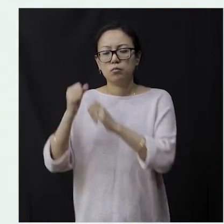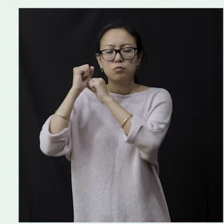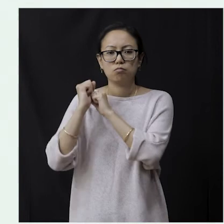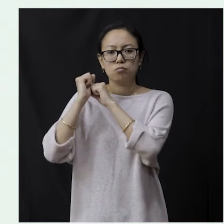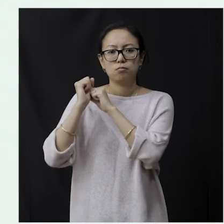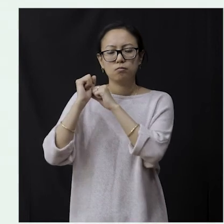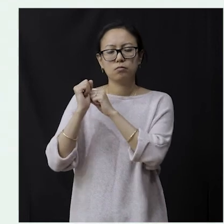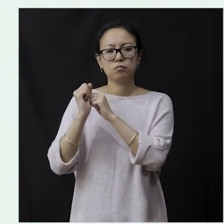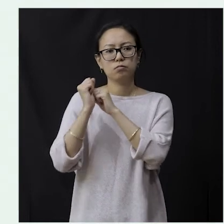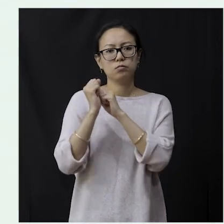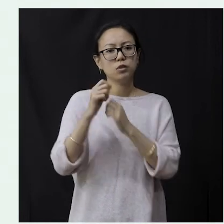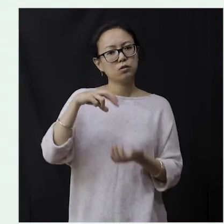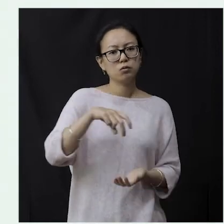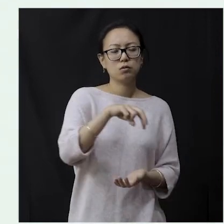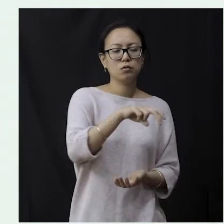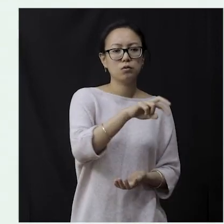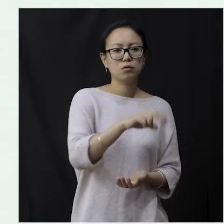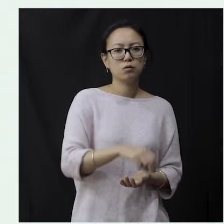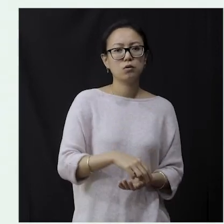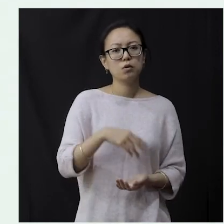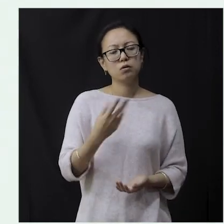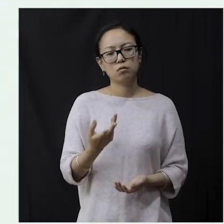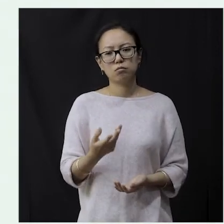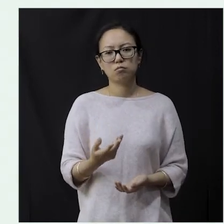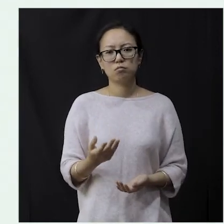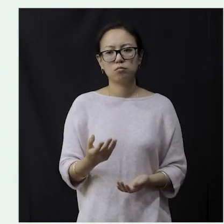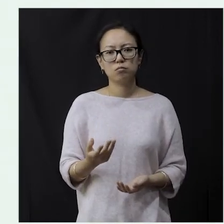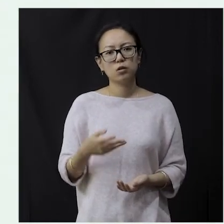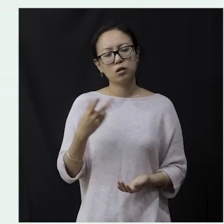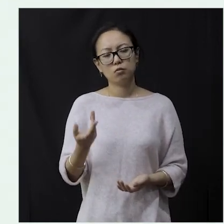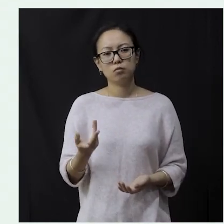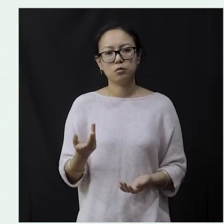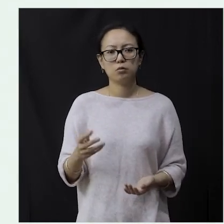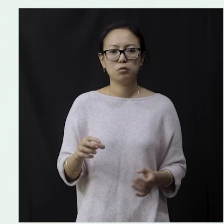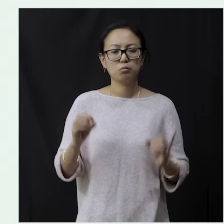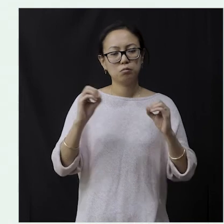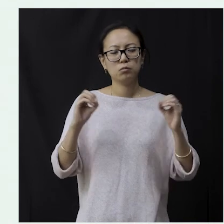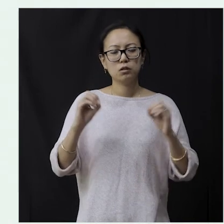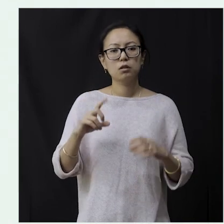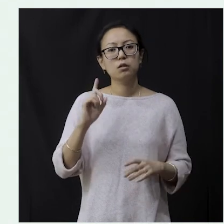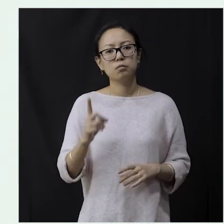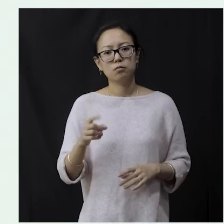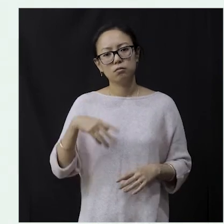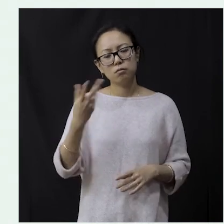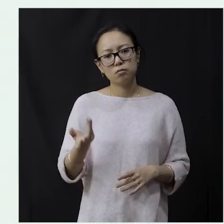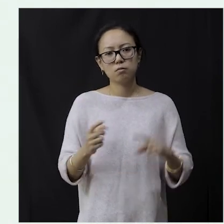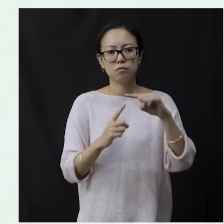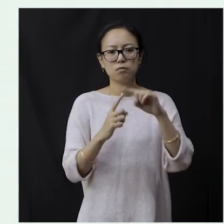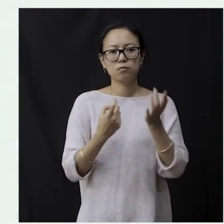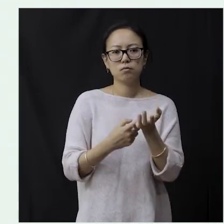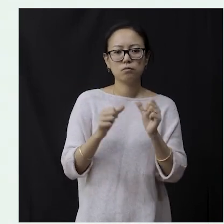place to another, or they will not get it, okay? But when transportation came up, even